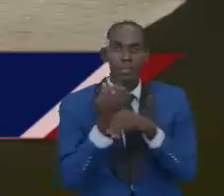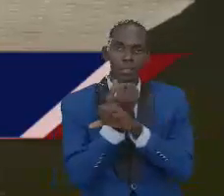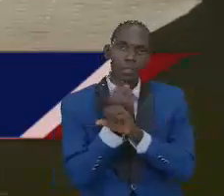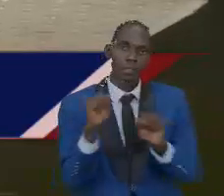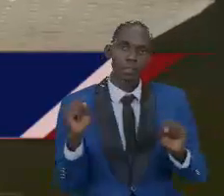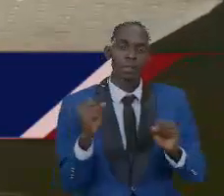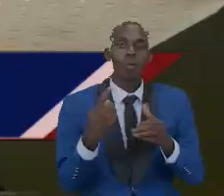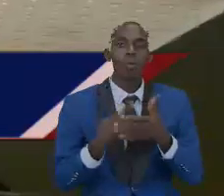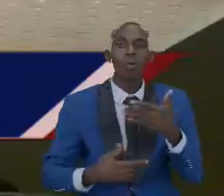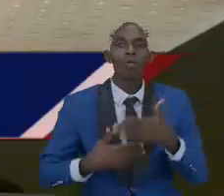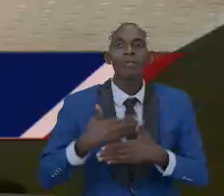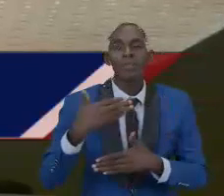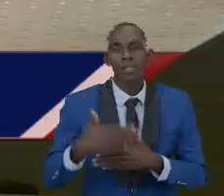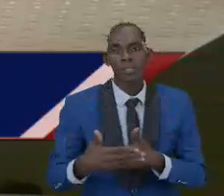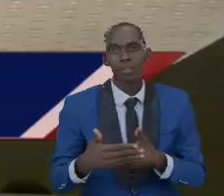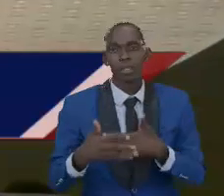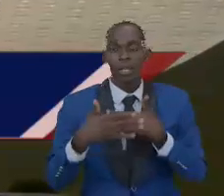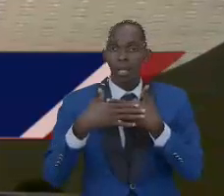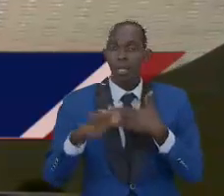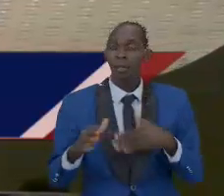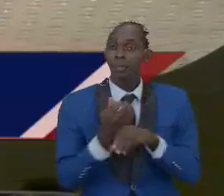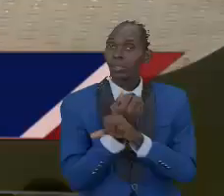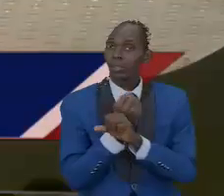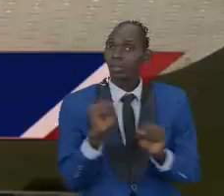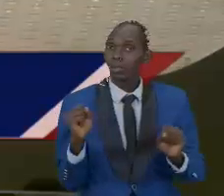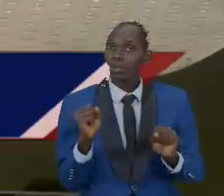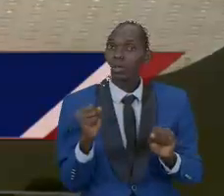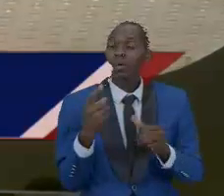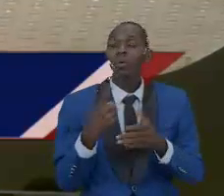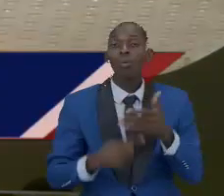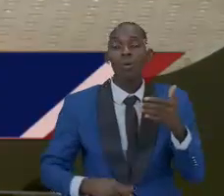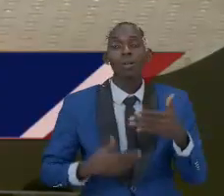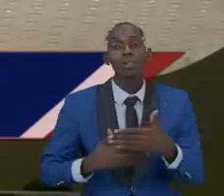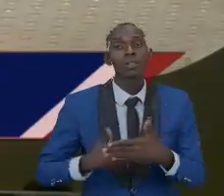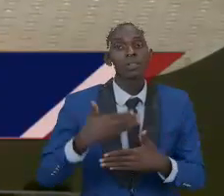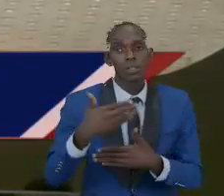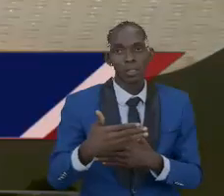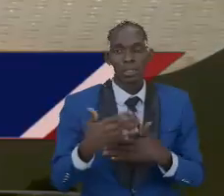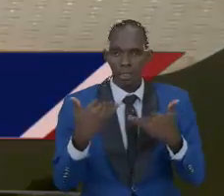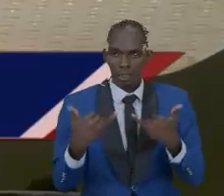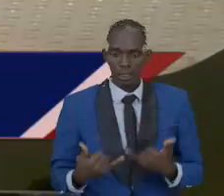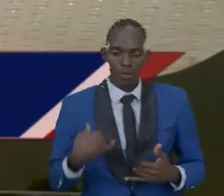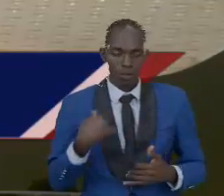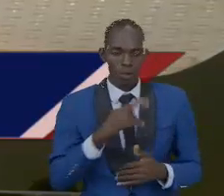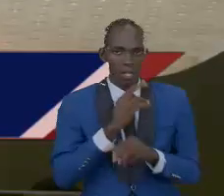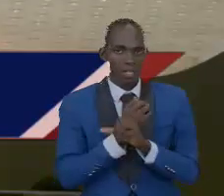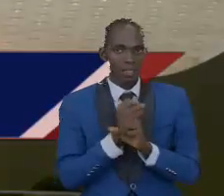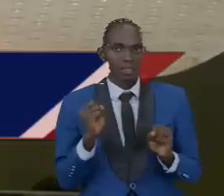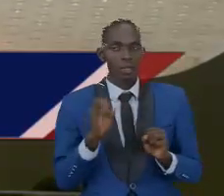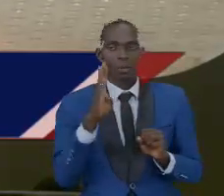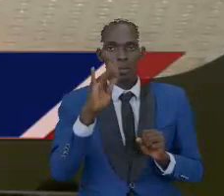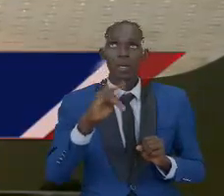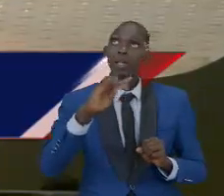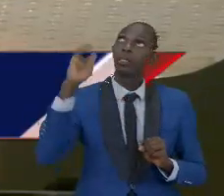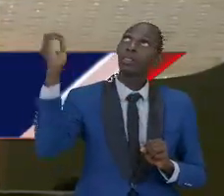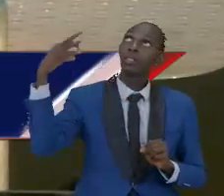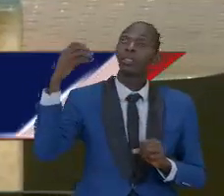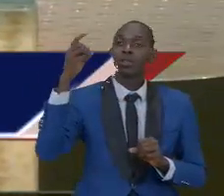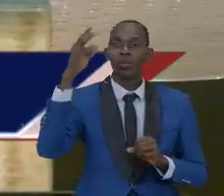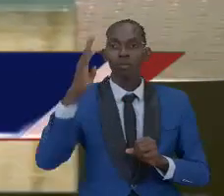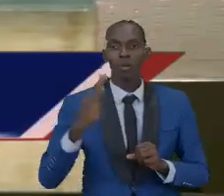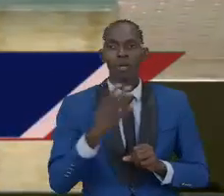what next after justification what next now we'll see it but the grace of God